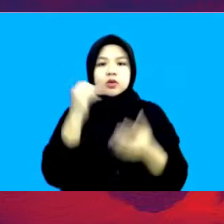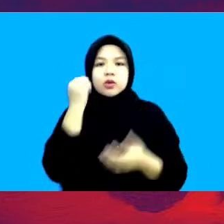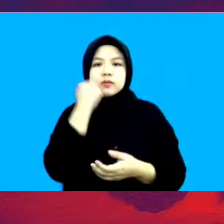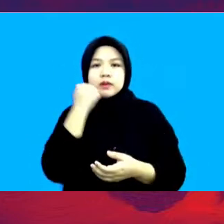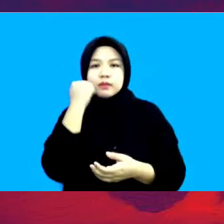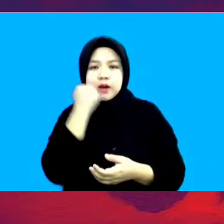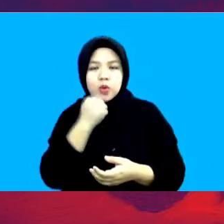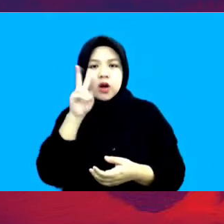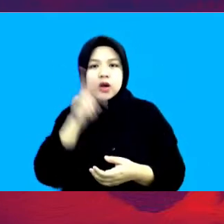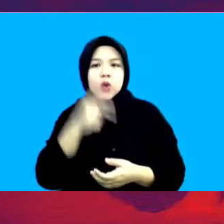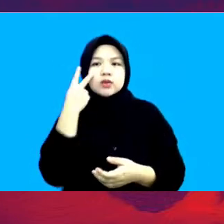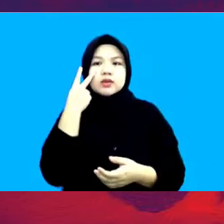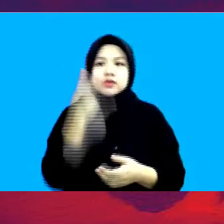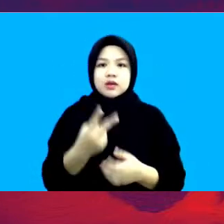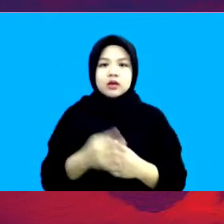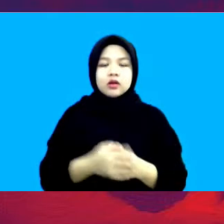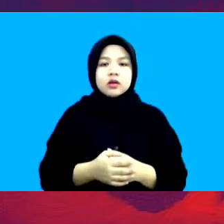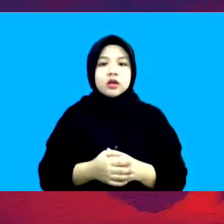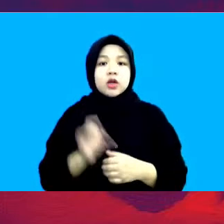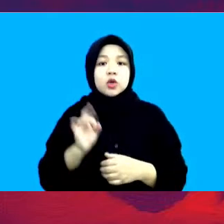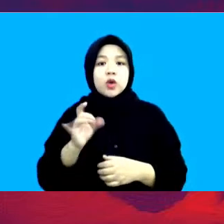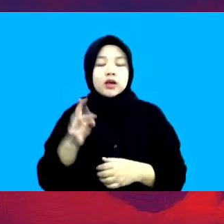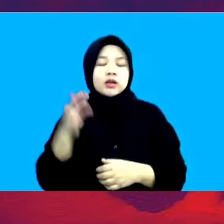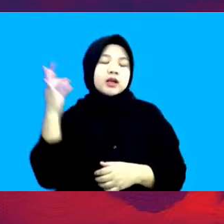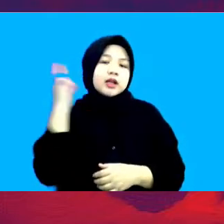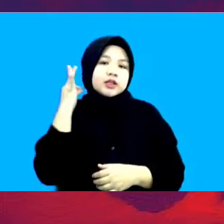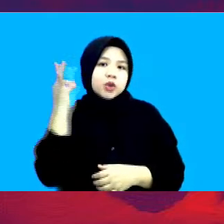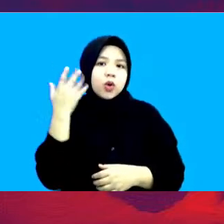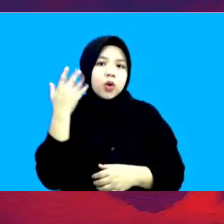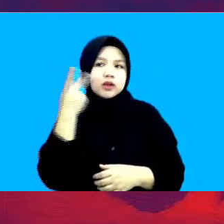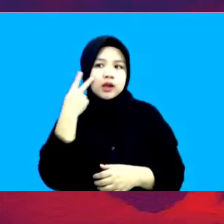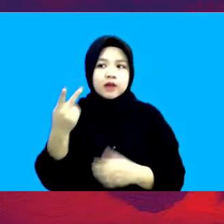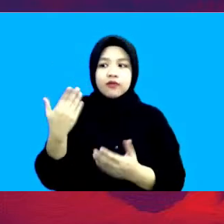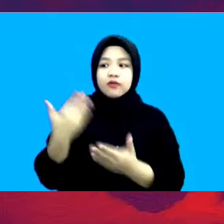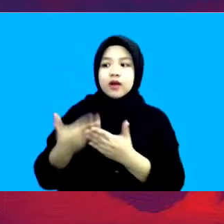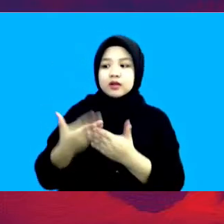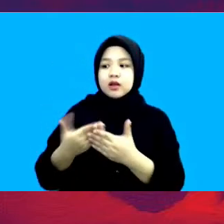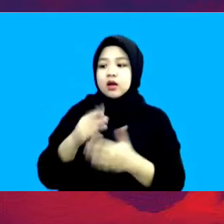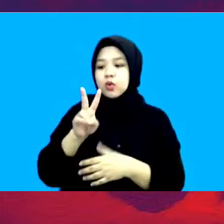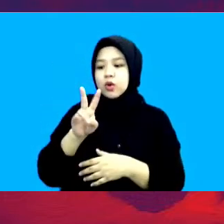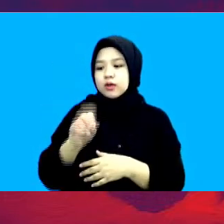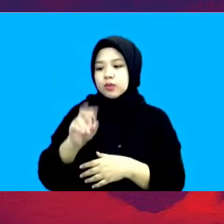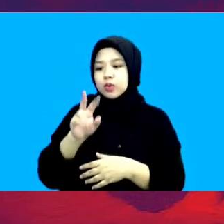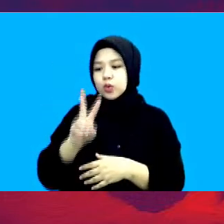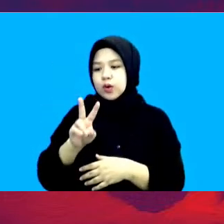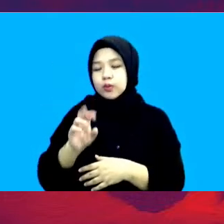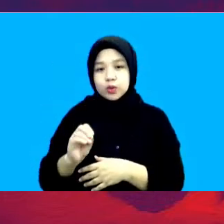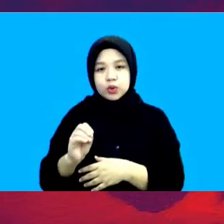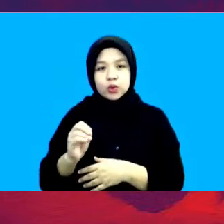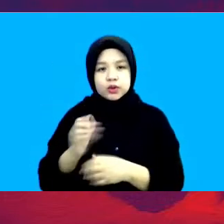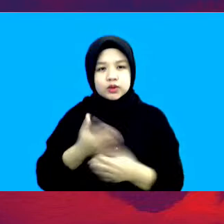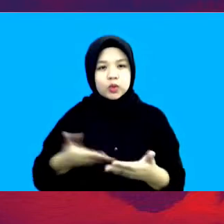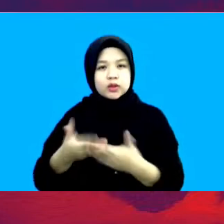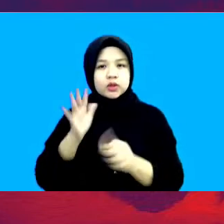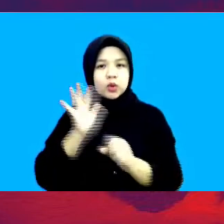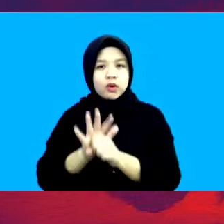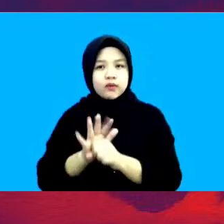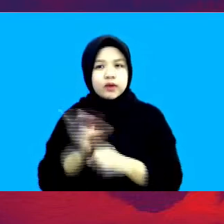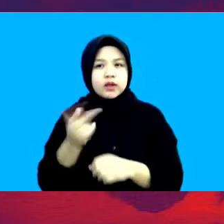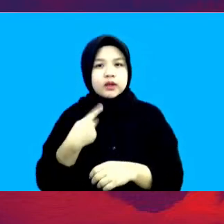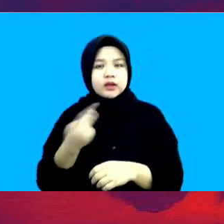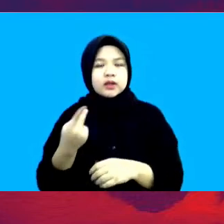We accepted the risk, we accepted the fact that during 2020 COVID, we had a jump in